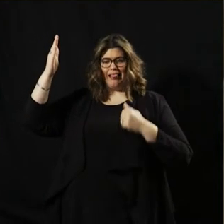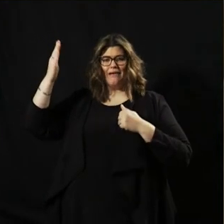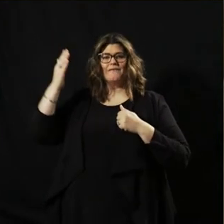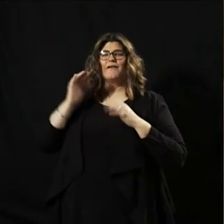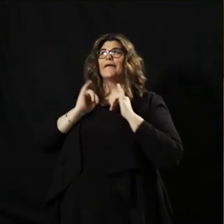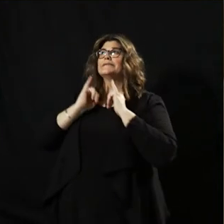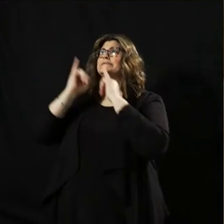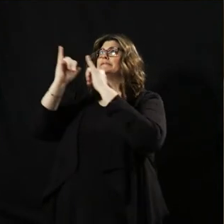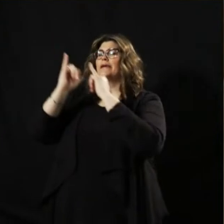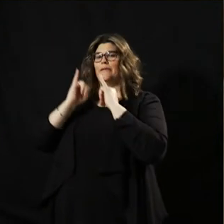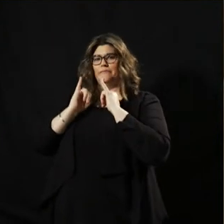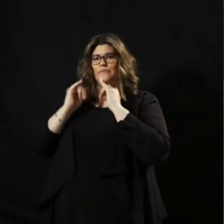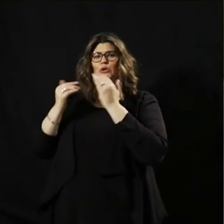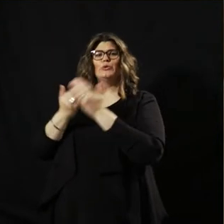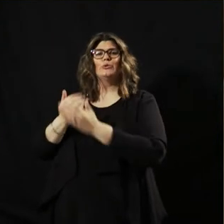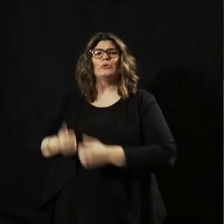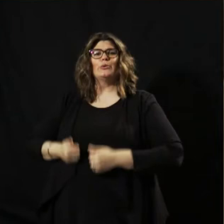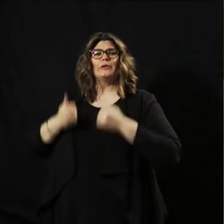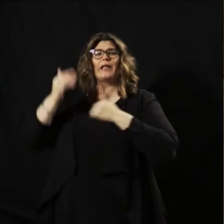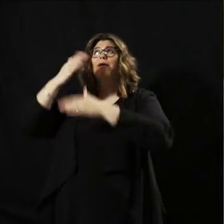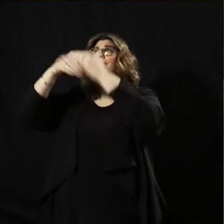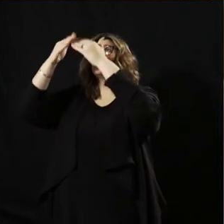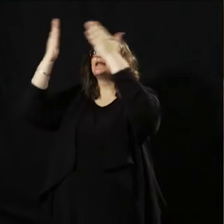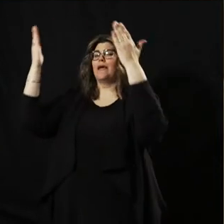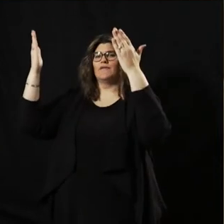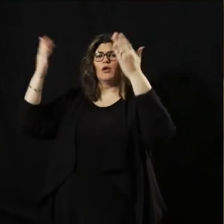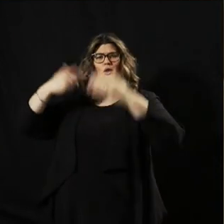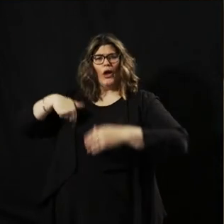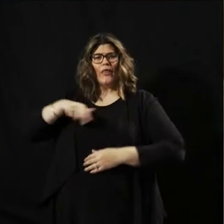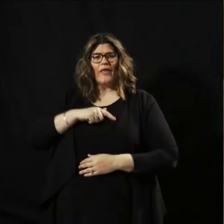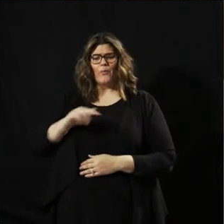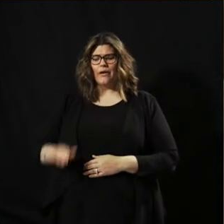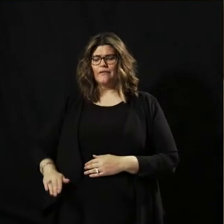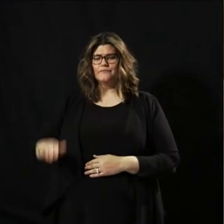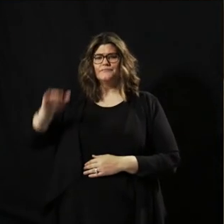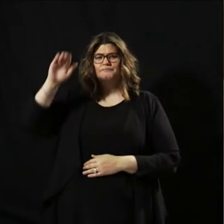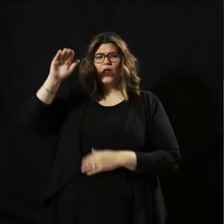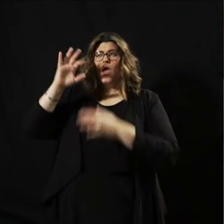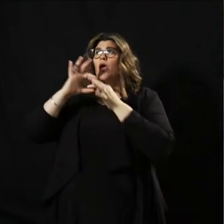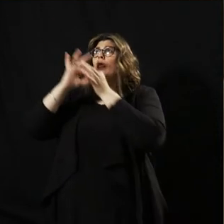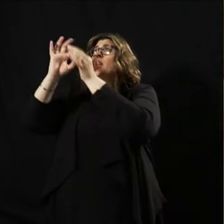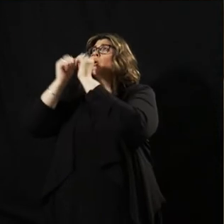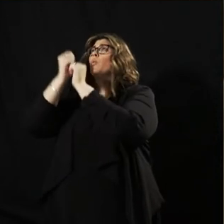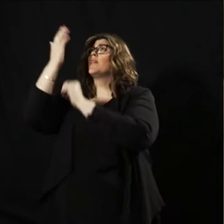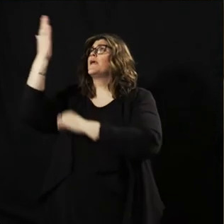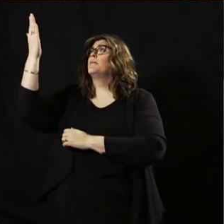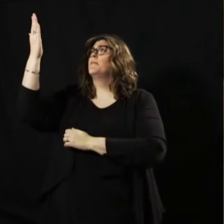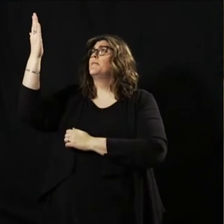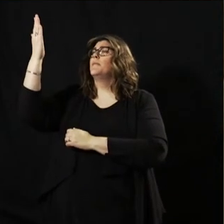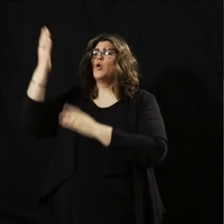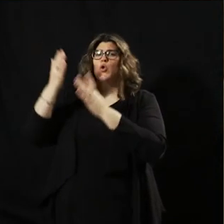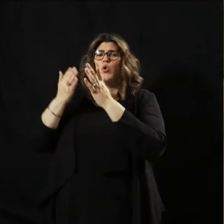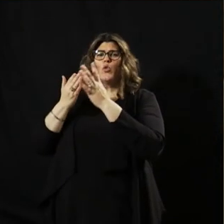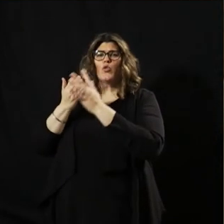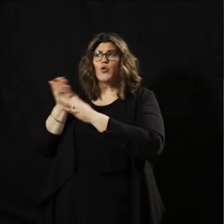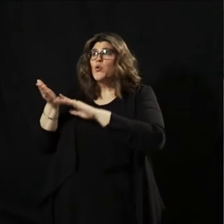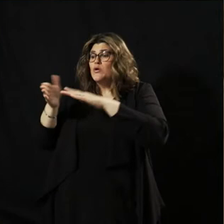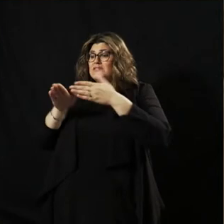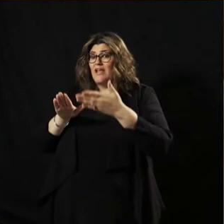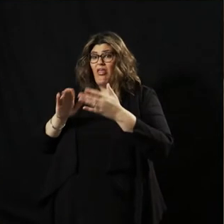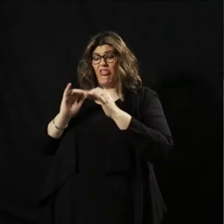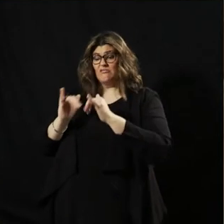life. For if we have grown into union with him through a death like